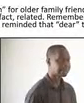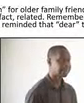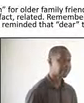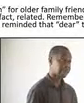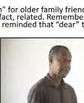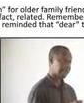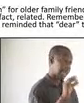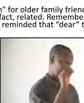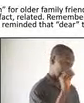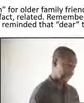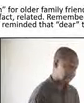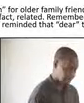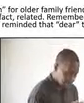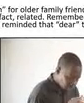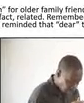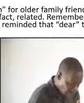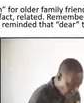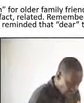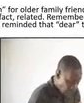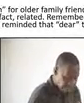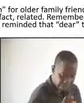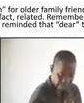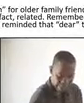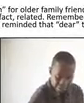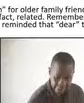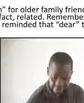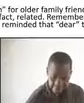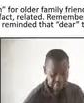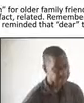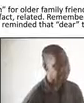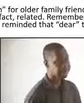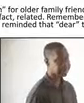takes small letters